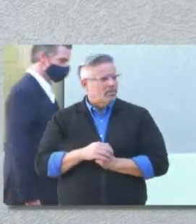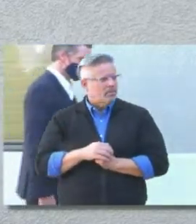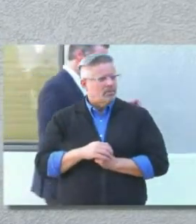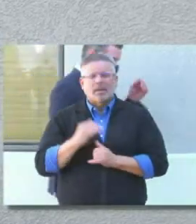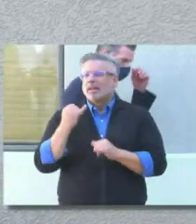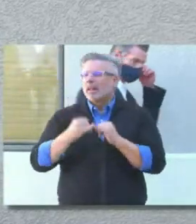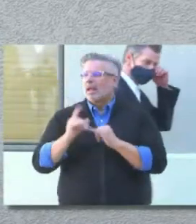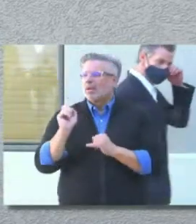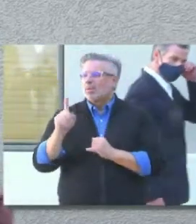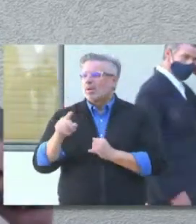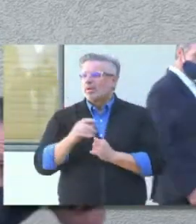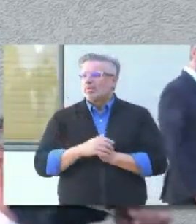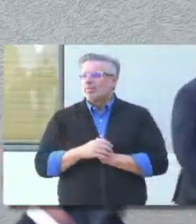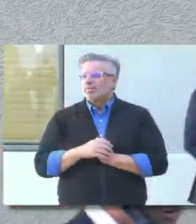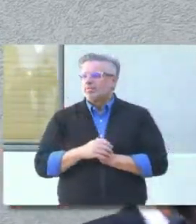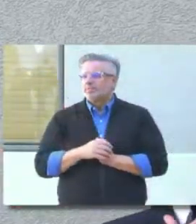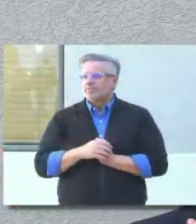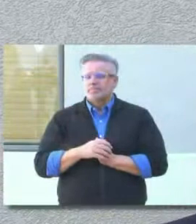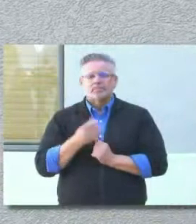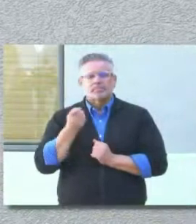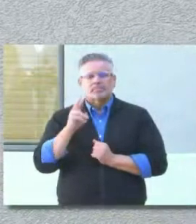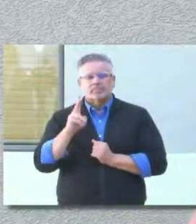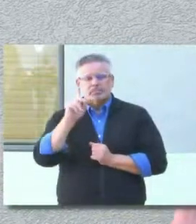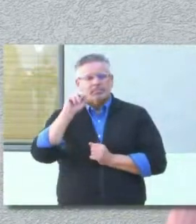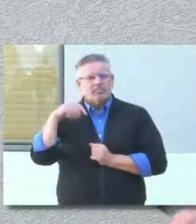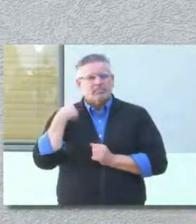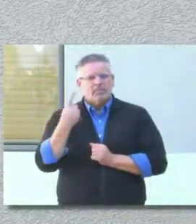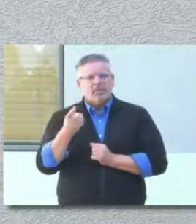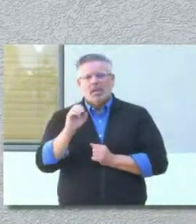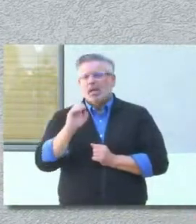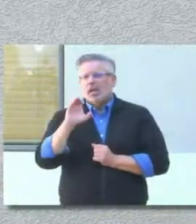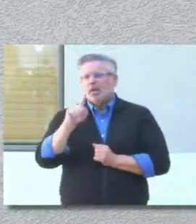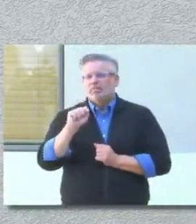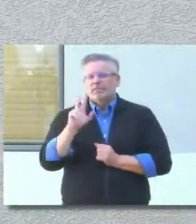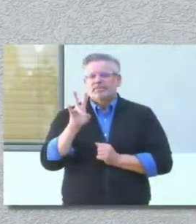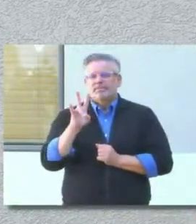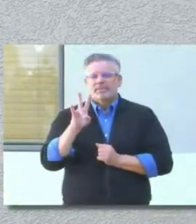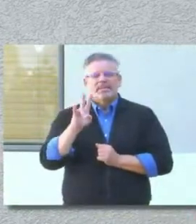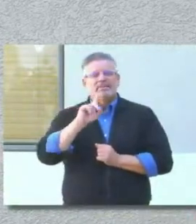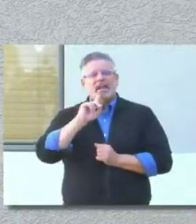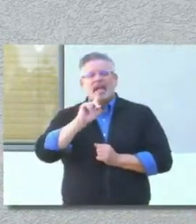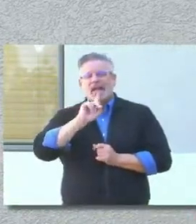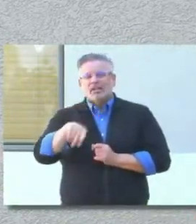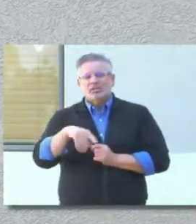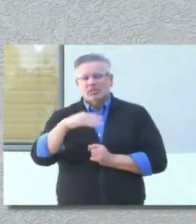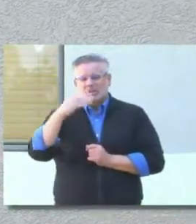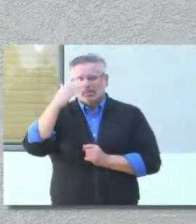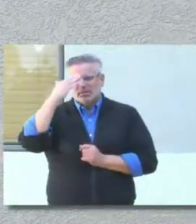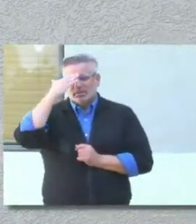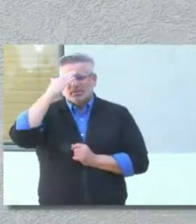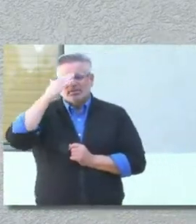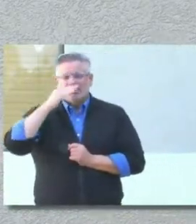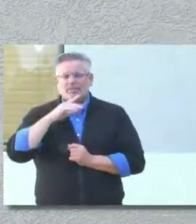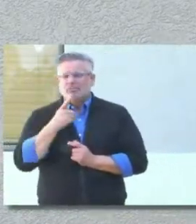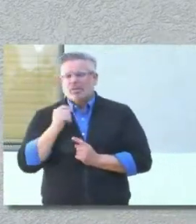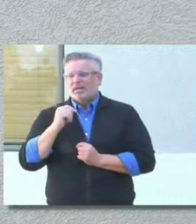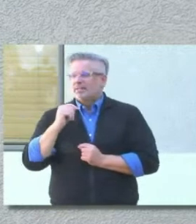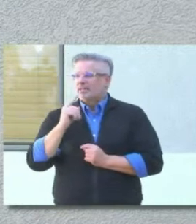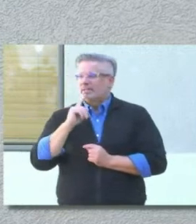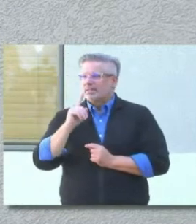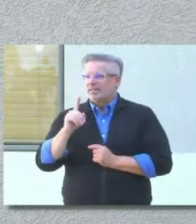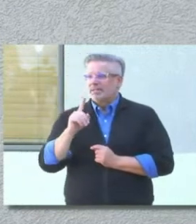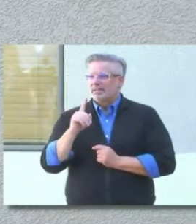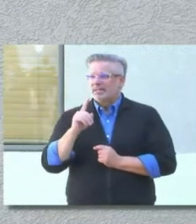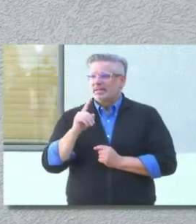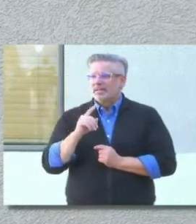Governor, this is the first time we've seen you since October 27th answering questions, and I know you missed us. What day is it today? I'm just trying to get... I know you